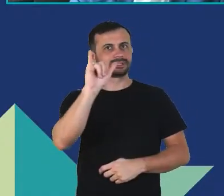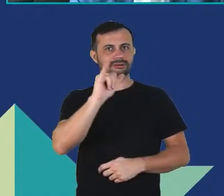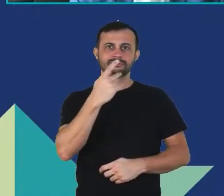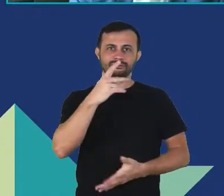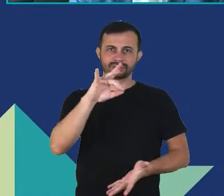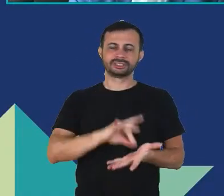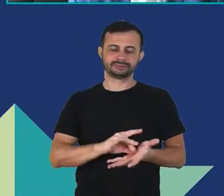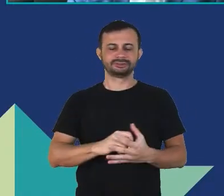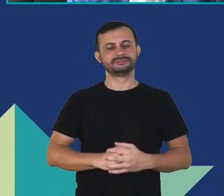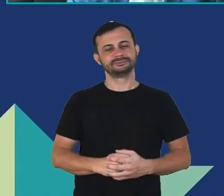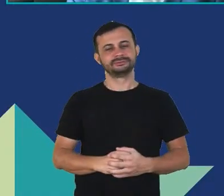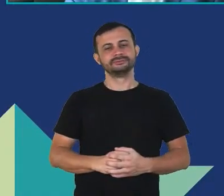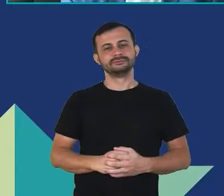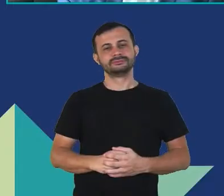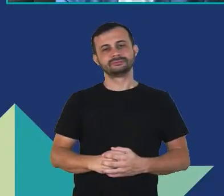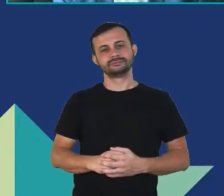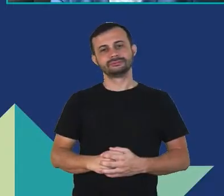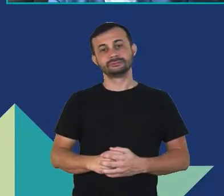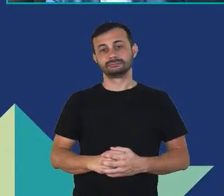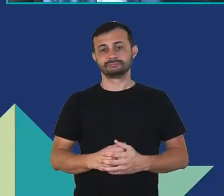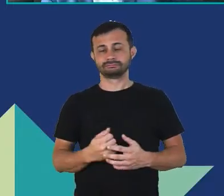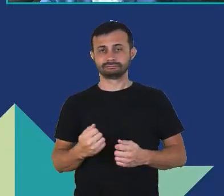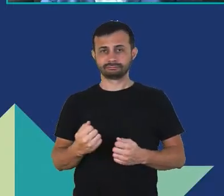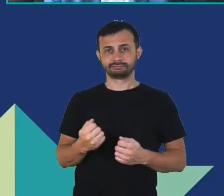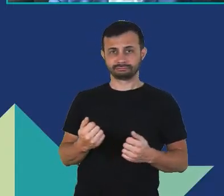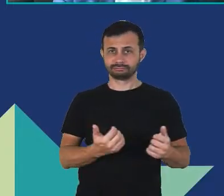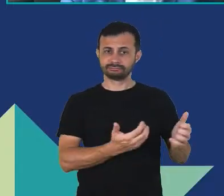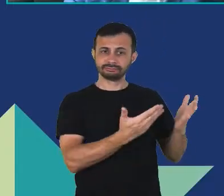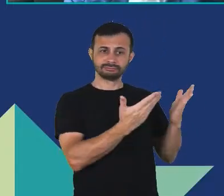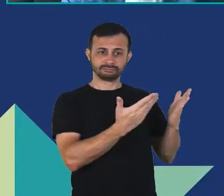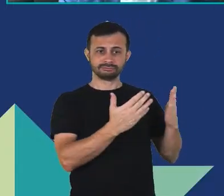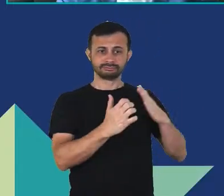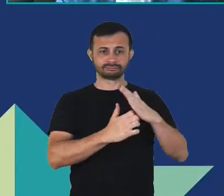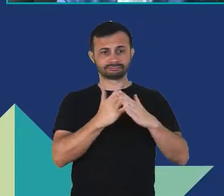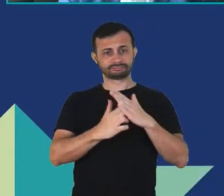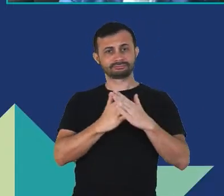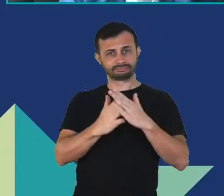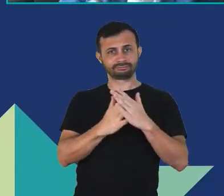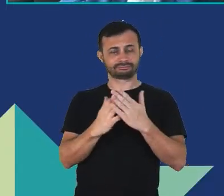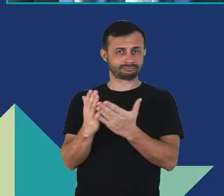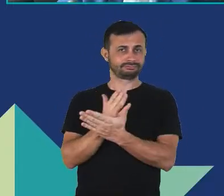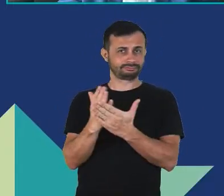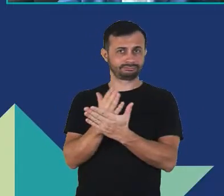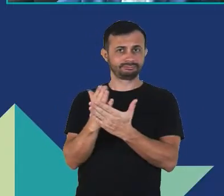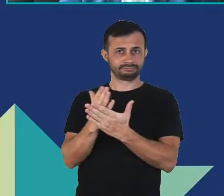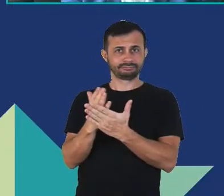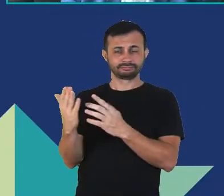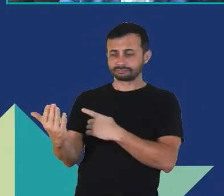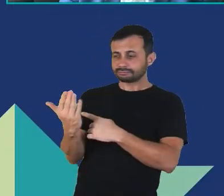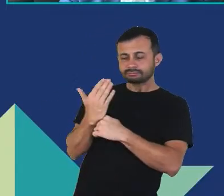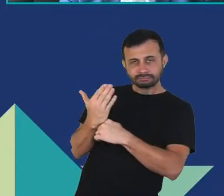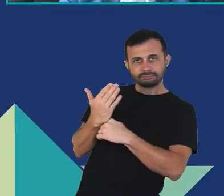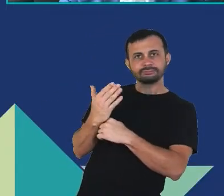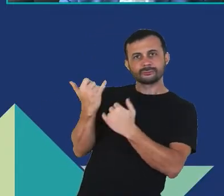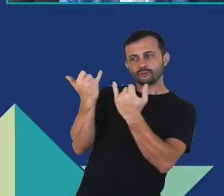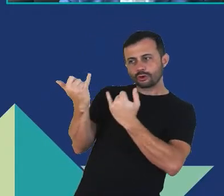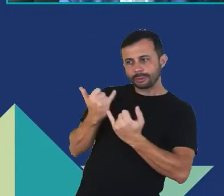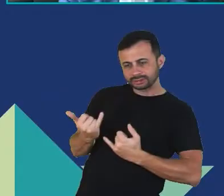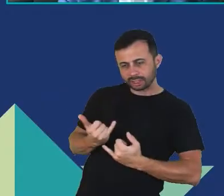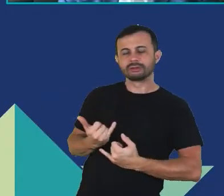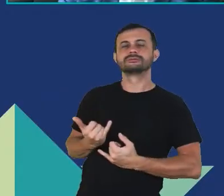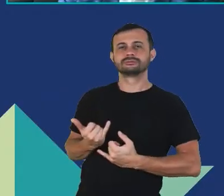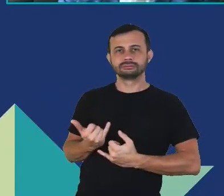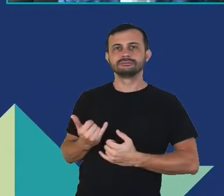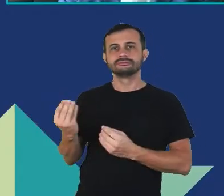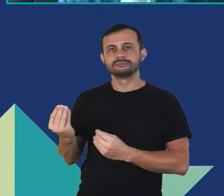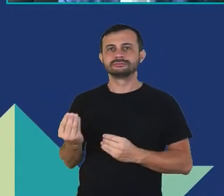These are the companies that provided me with this information. These are real life